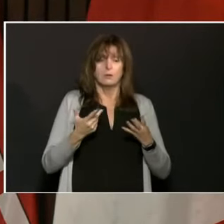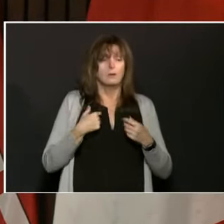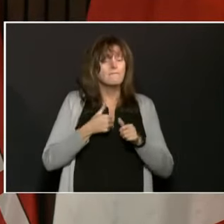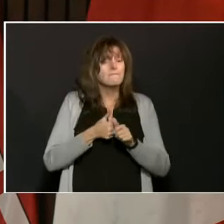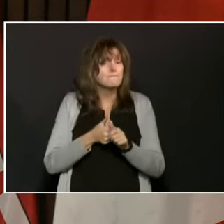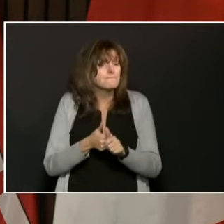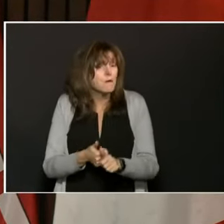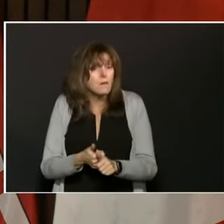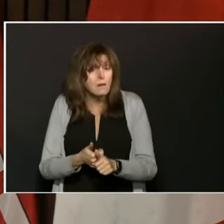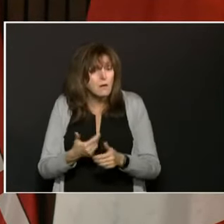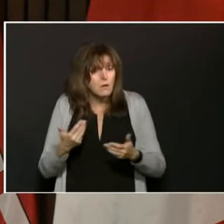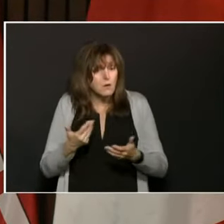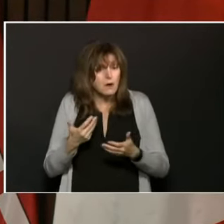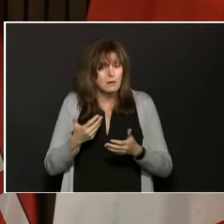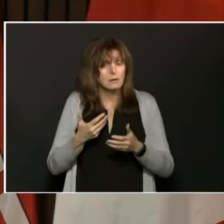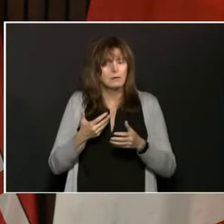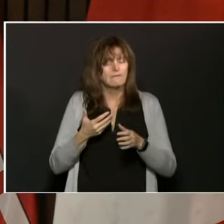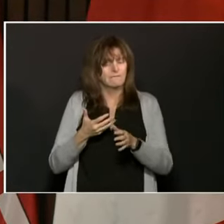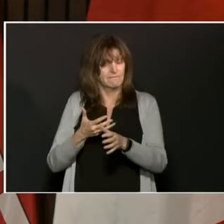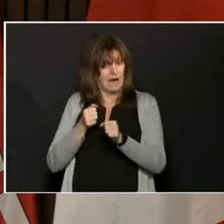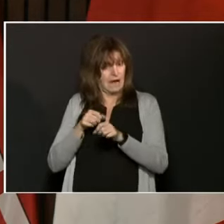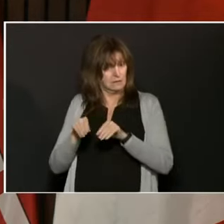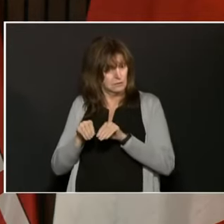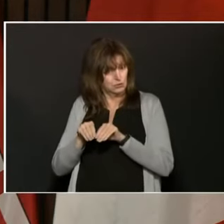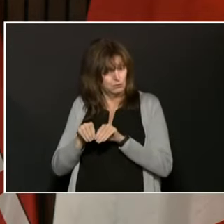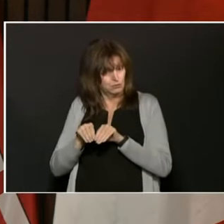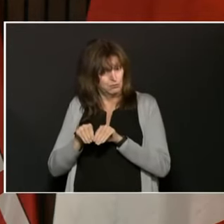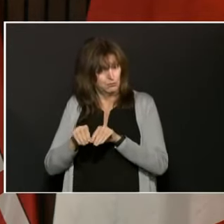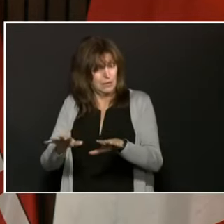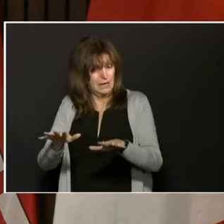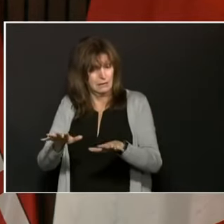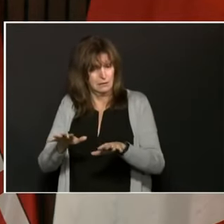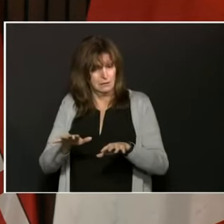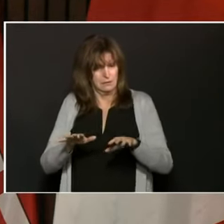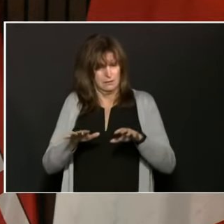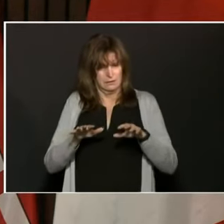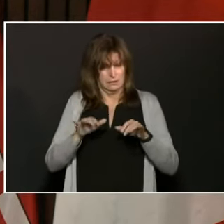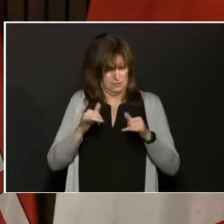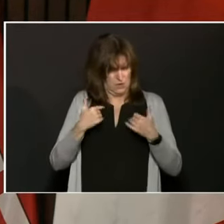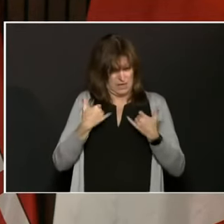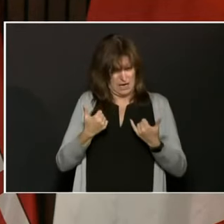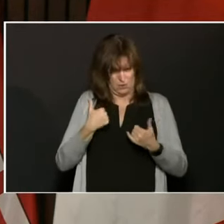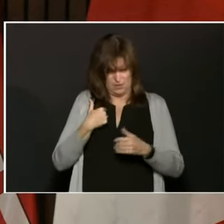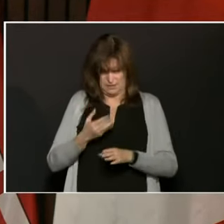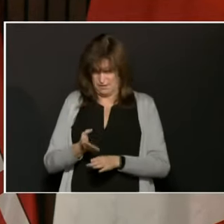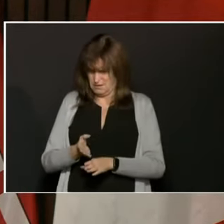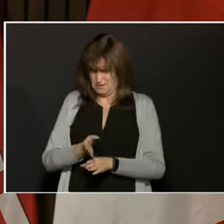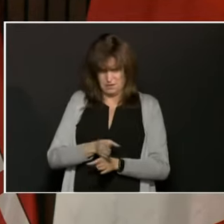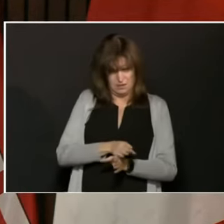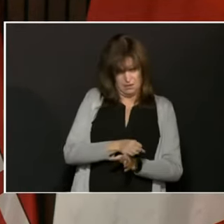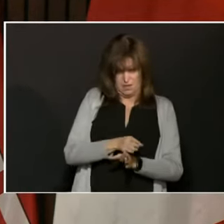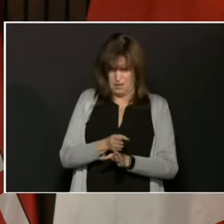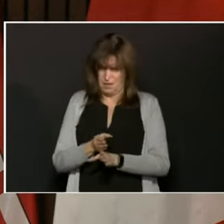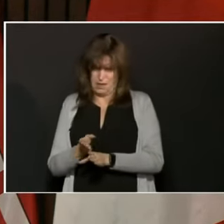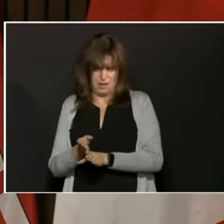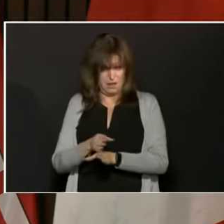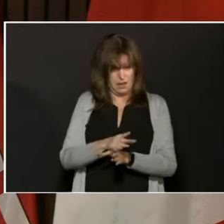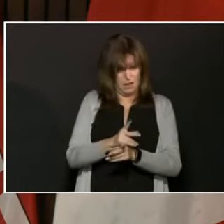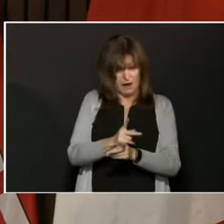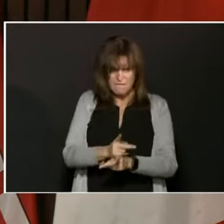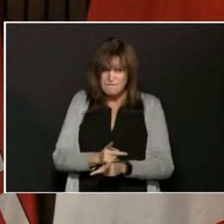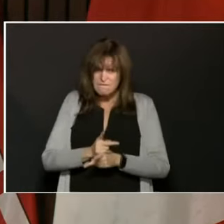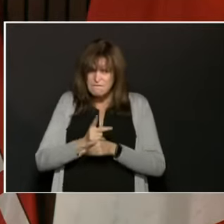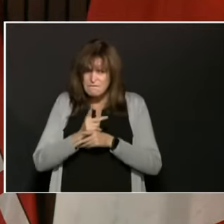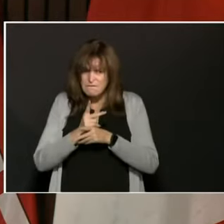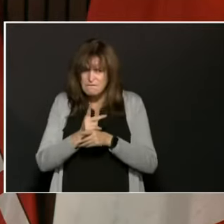why we keep on talking about this fragile or precarious situation. If people are able to get tested quickly,